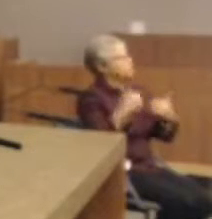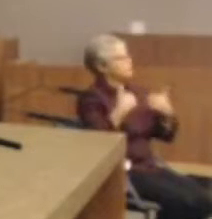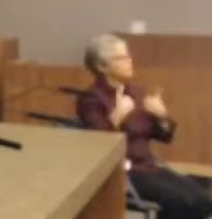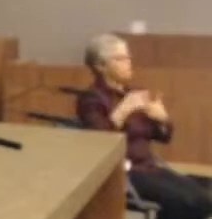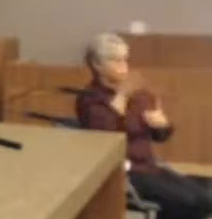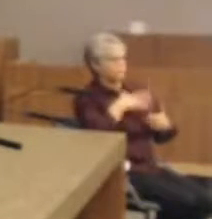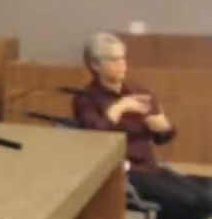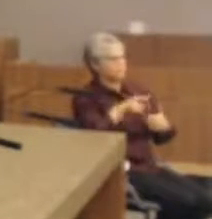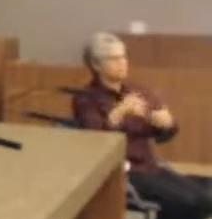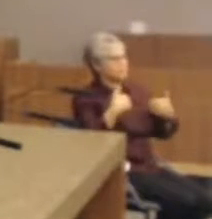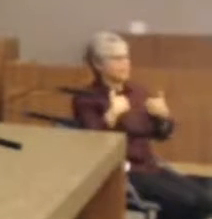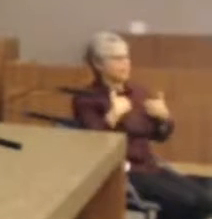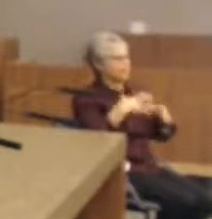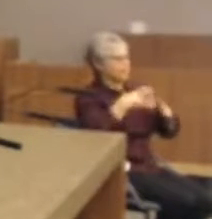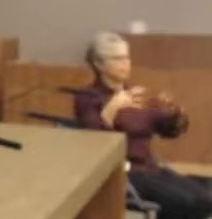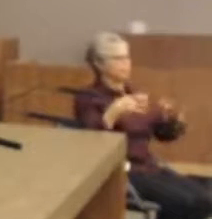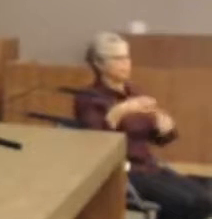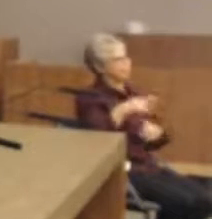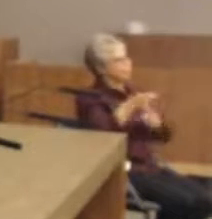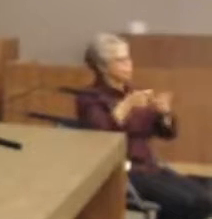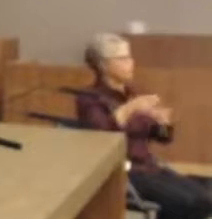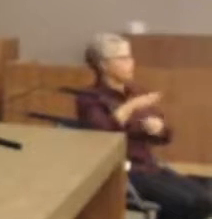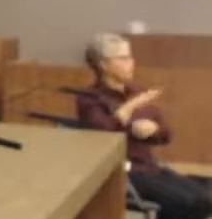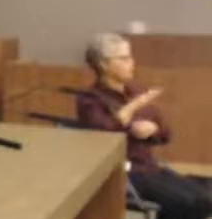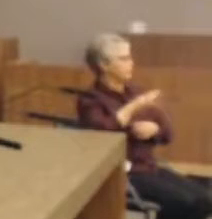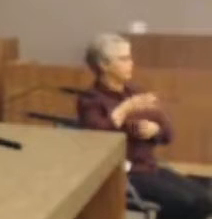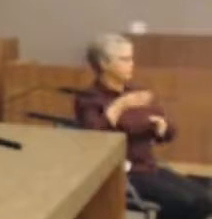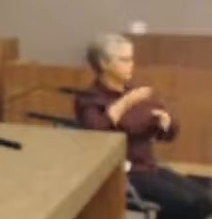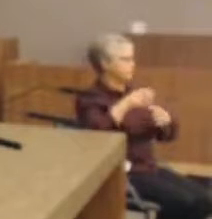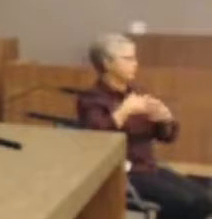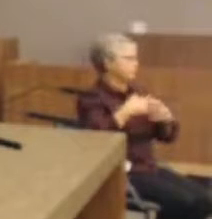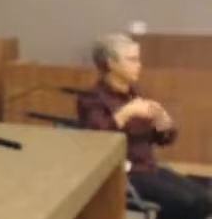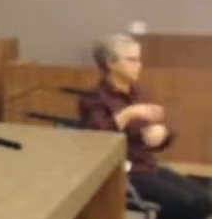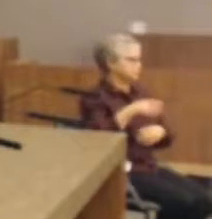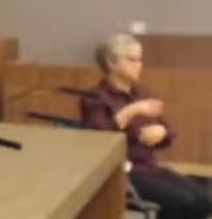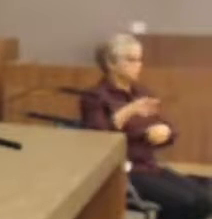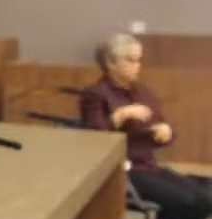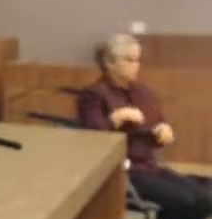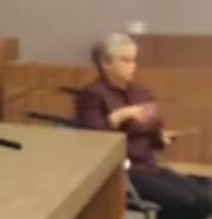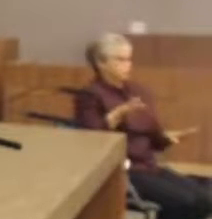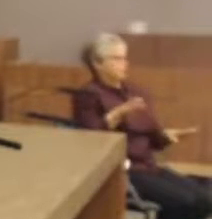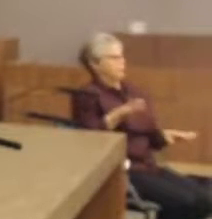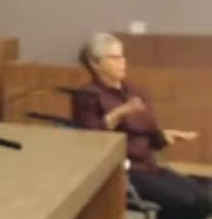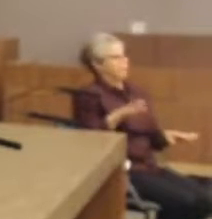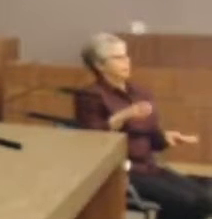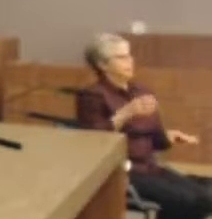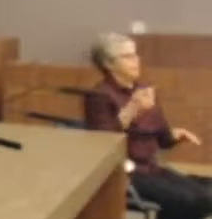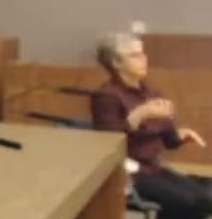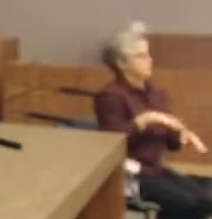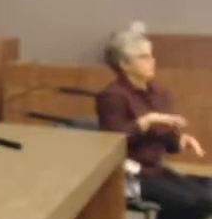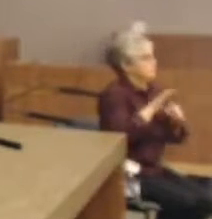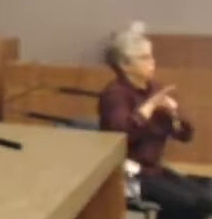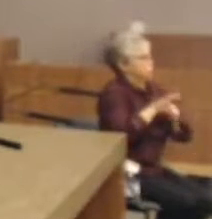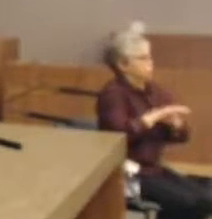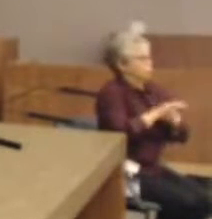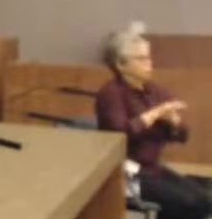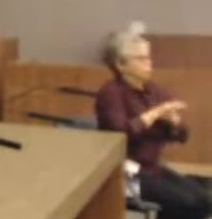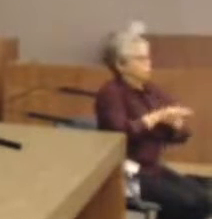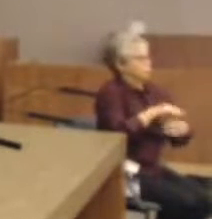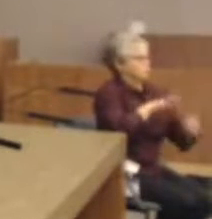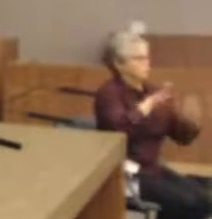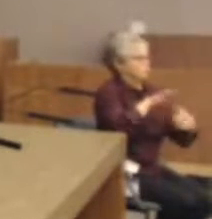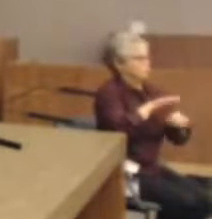things. And so the way that she did was she would kind of check out when things got tough or stressful for her. So it's a temporary tool, coping